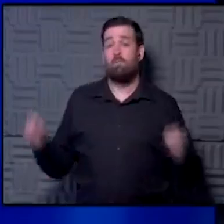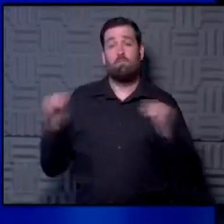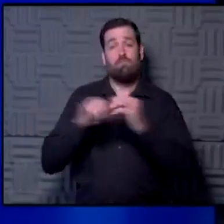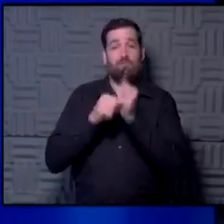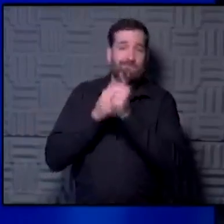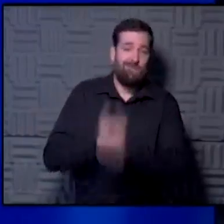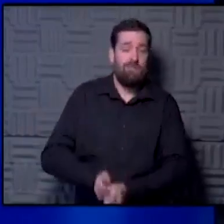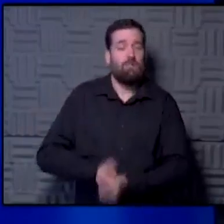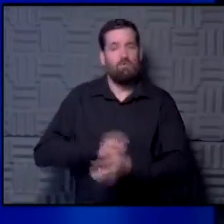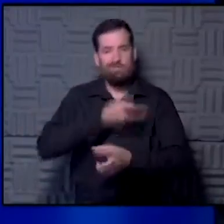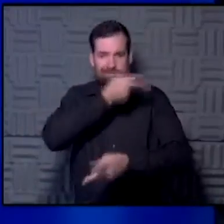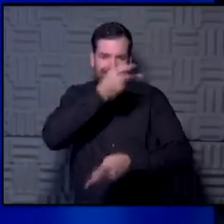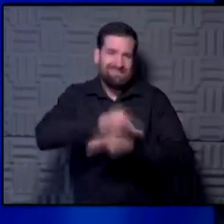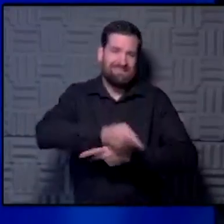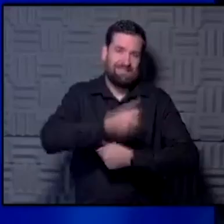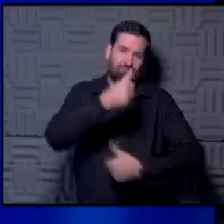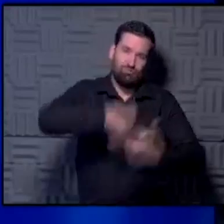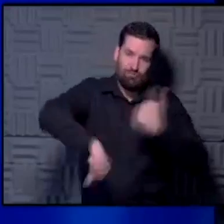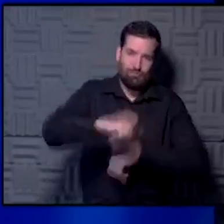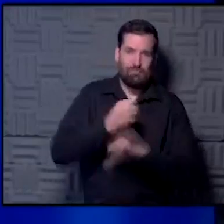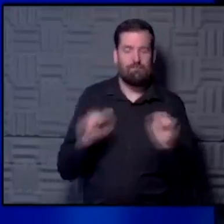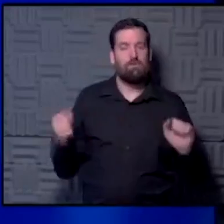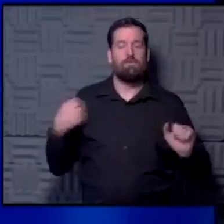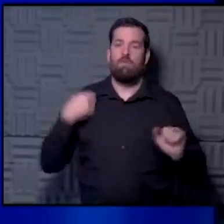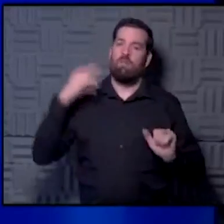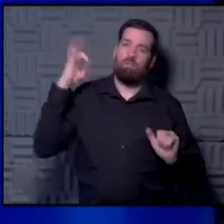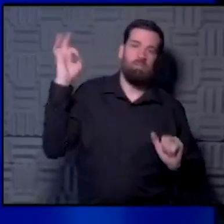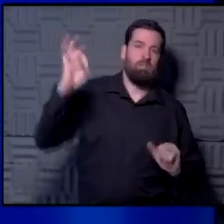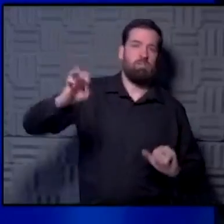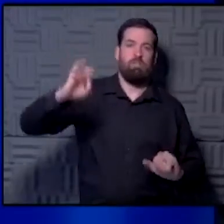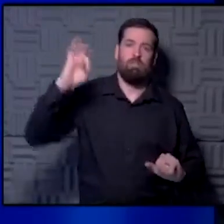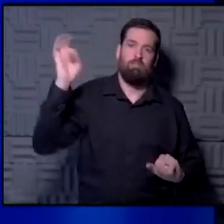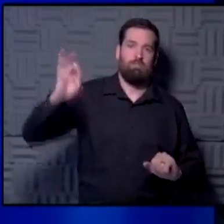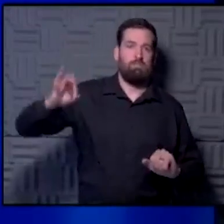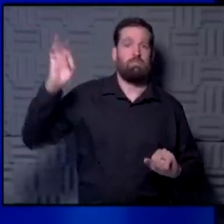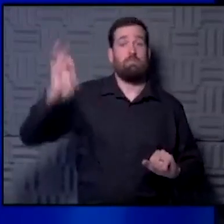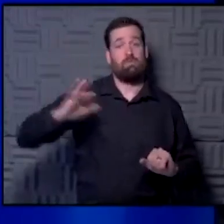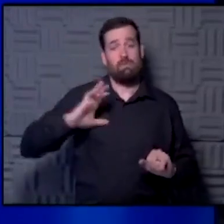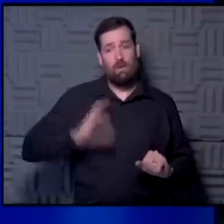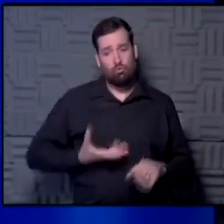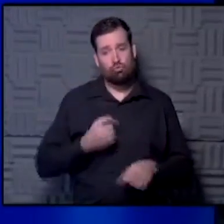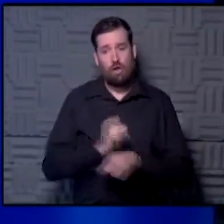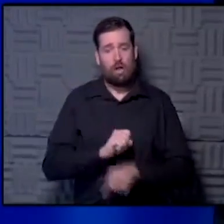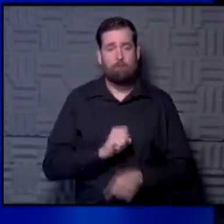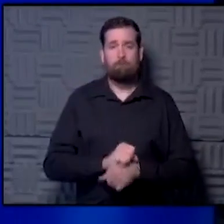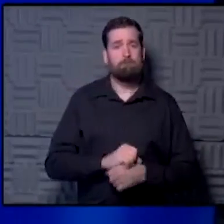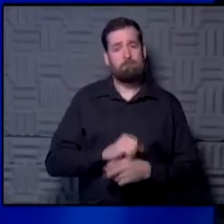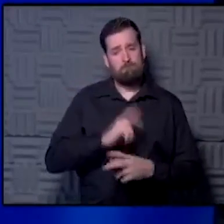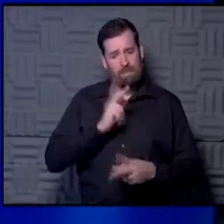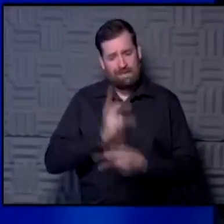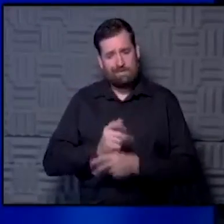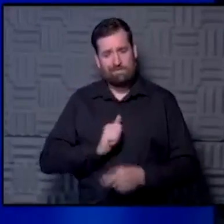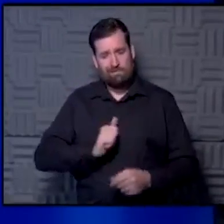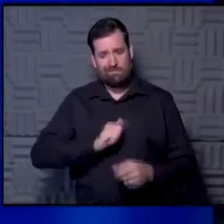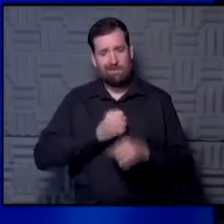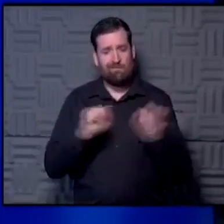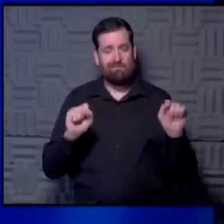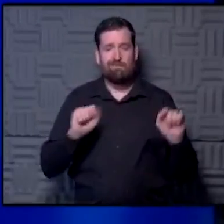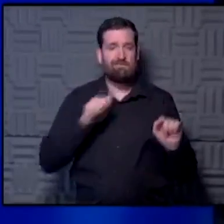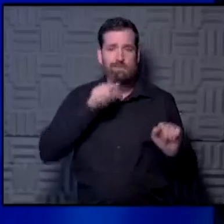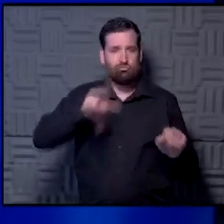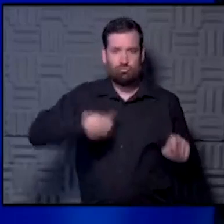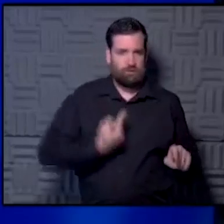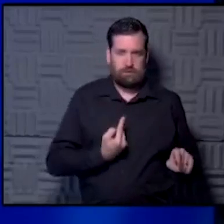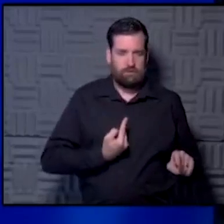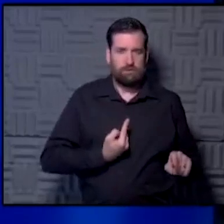follow, the more we keep each other safe. And you've heard us preach about that before on the program. Our job is not to keep ourselves safe, it's really to keep our community and